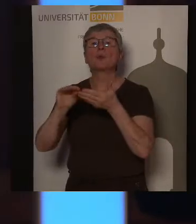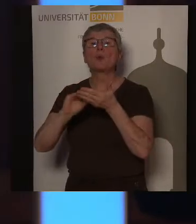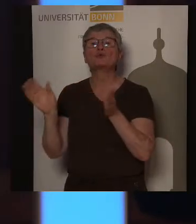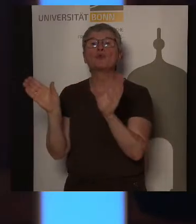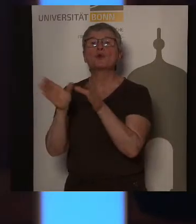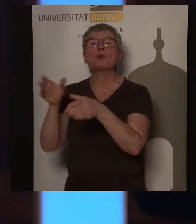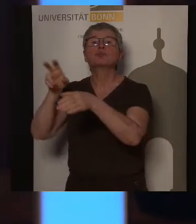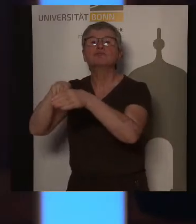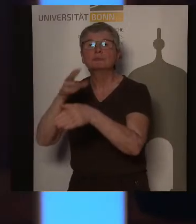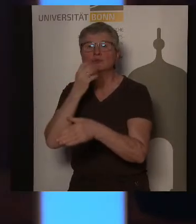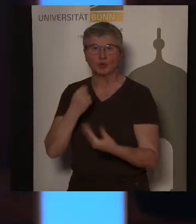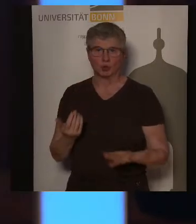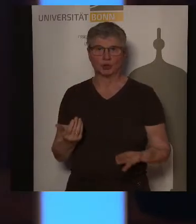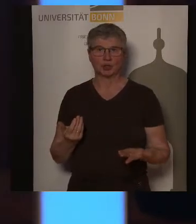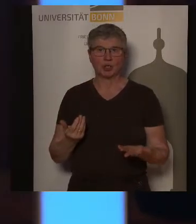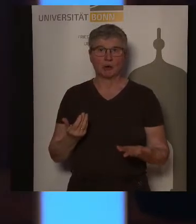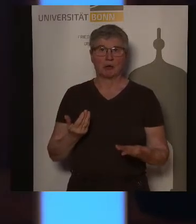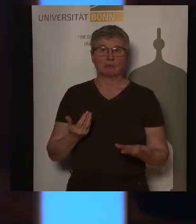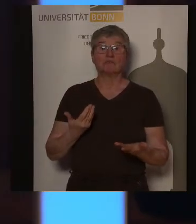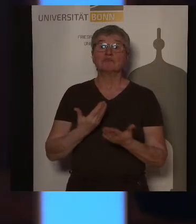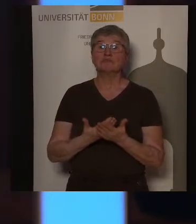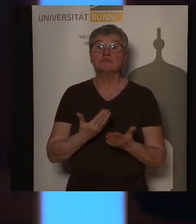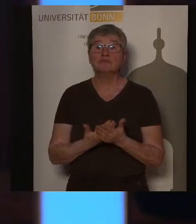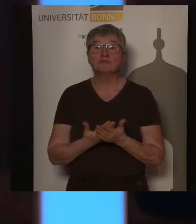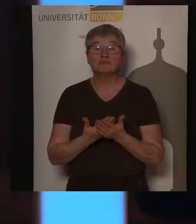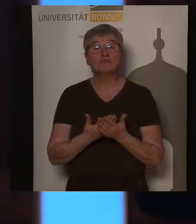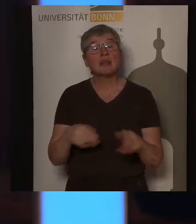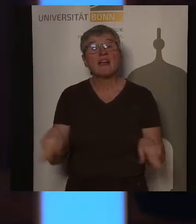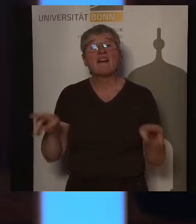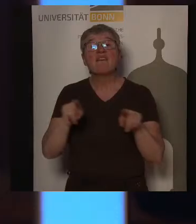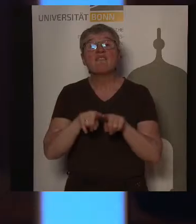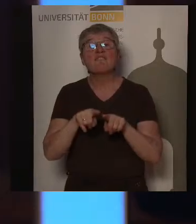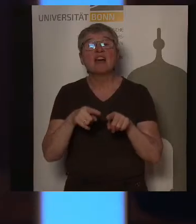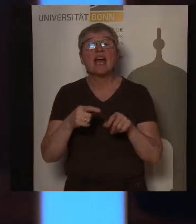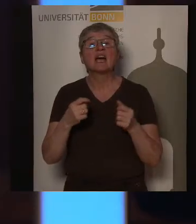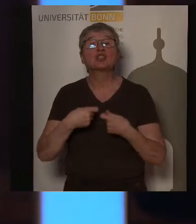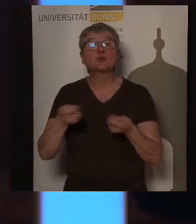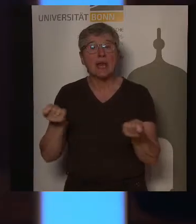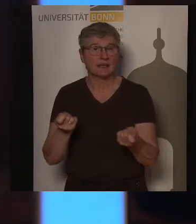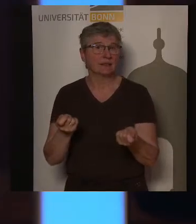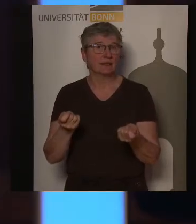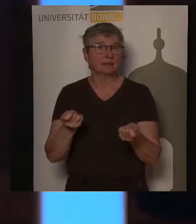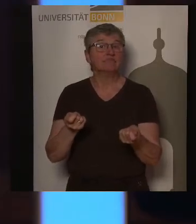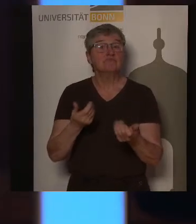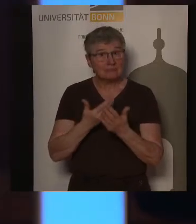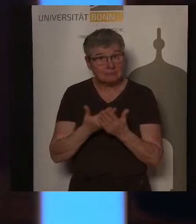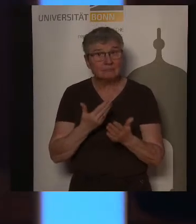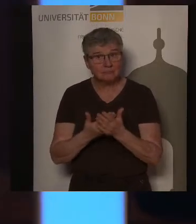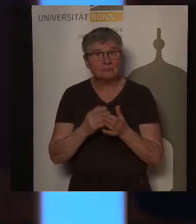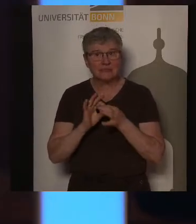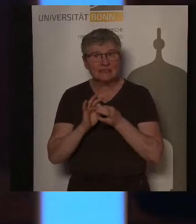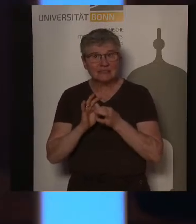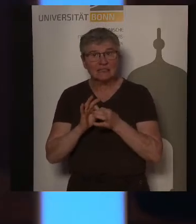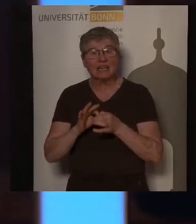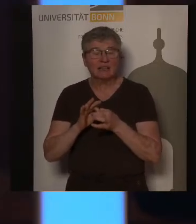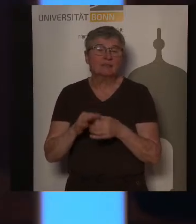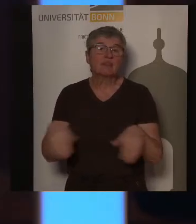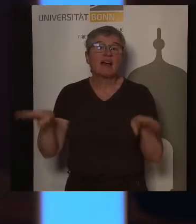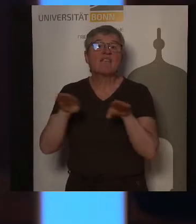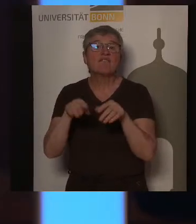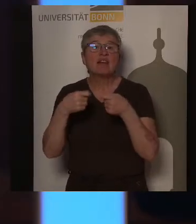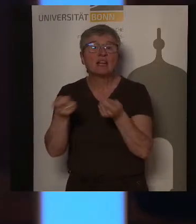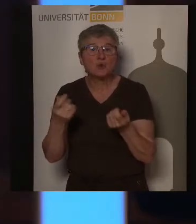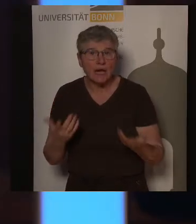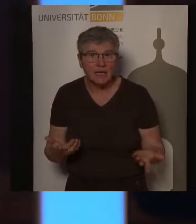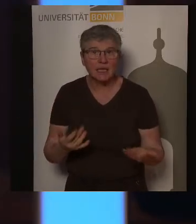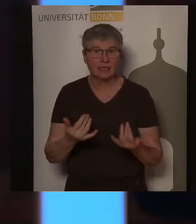yourself. Maybe you want to join a university group. We have the Fair Trade University Group, for example. So they deal, as